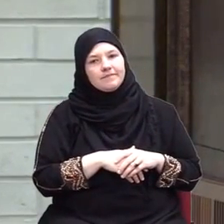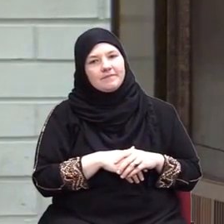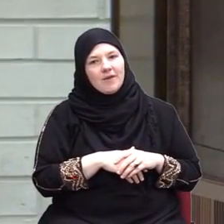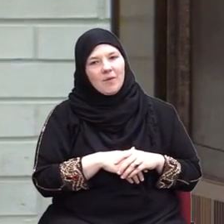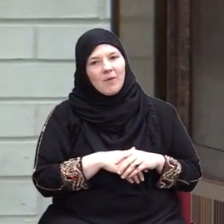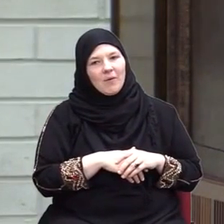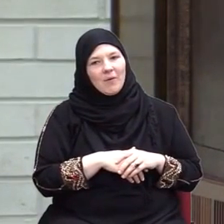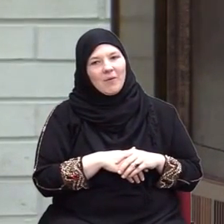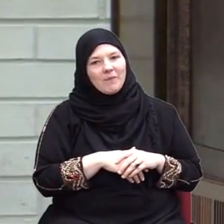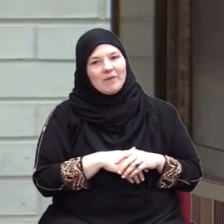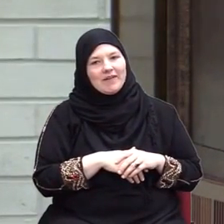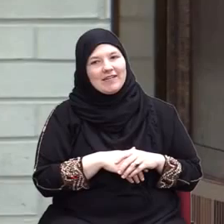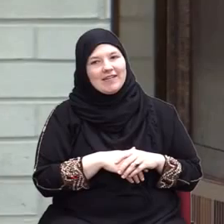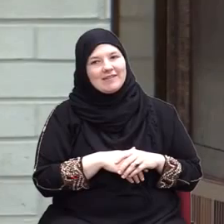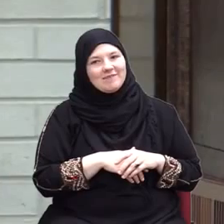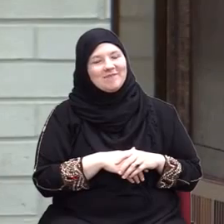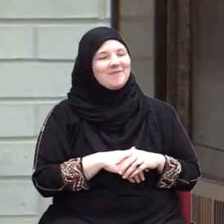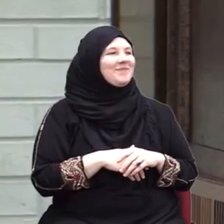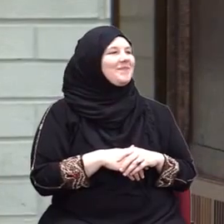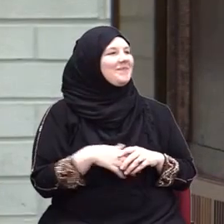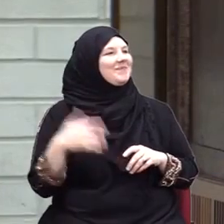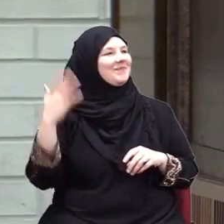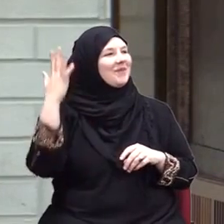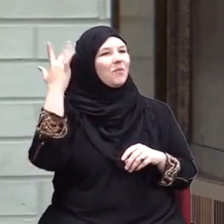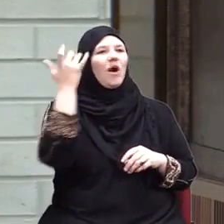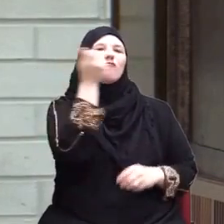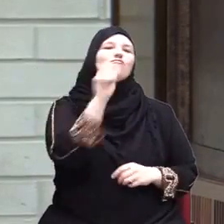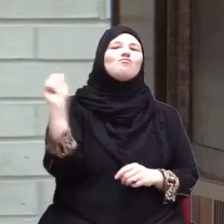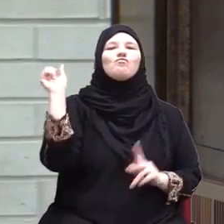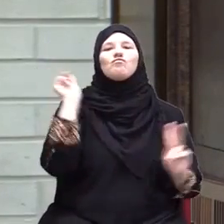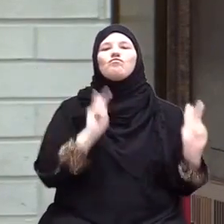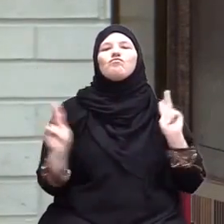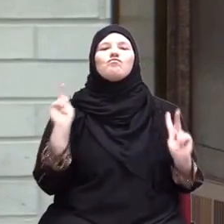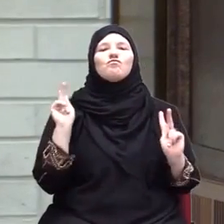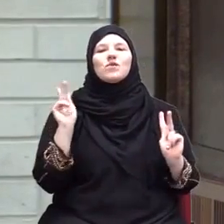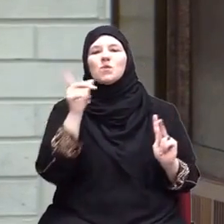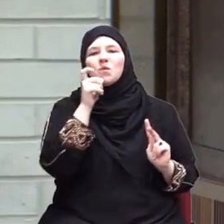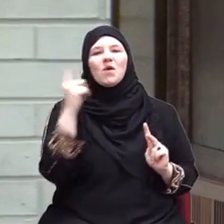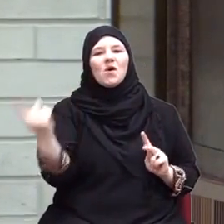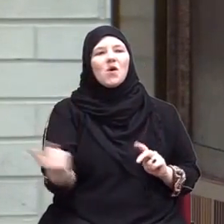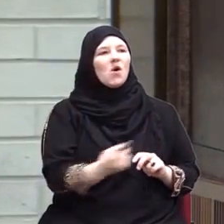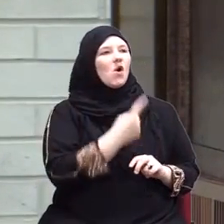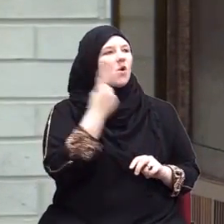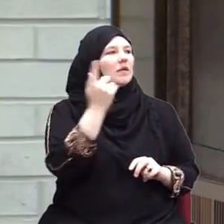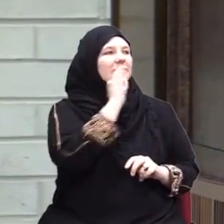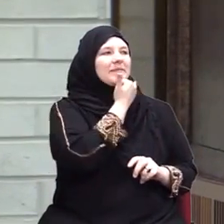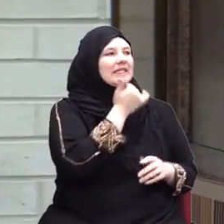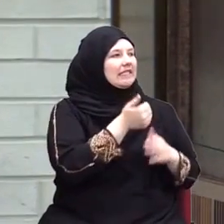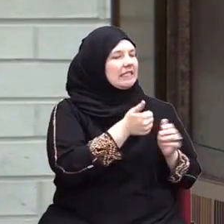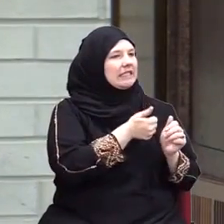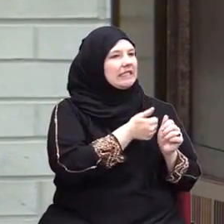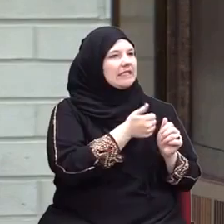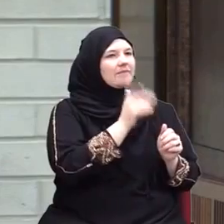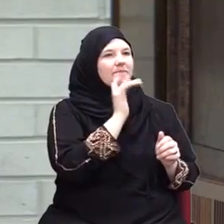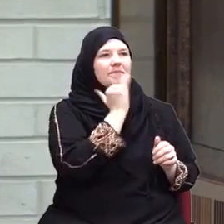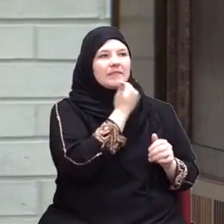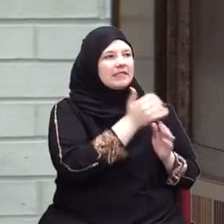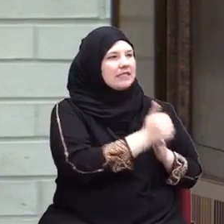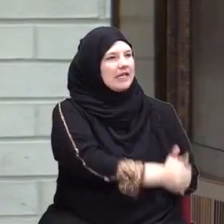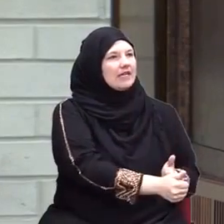the fasiqeen, the rebellious, disobedient ones, are the ones who are always misled in the text of the